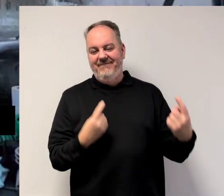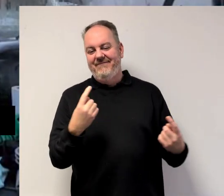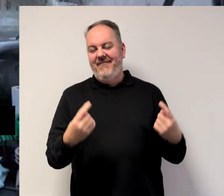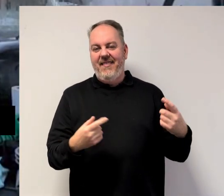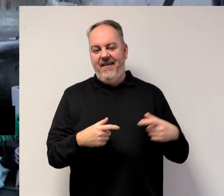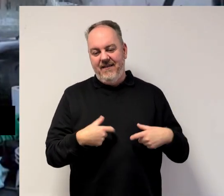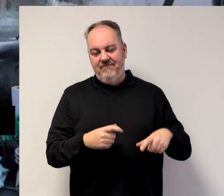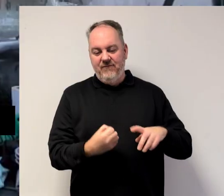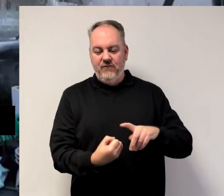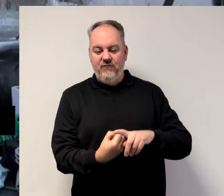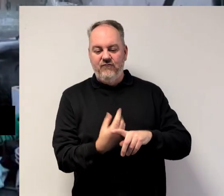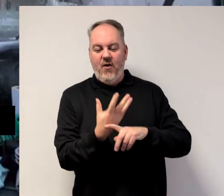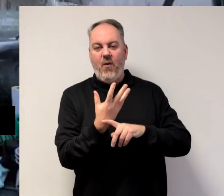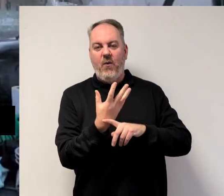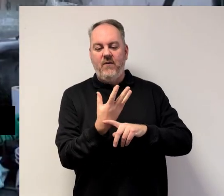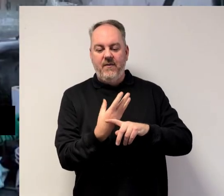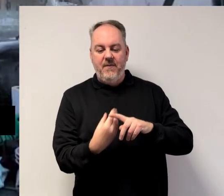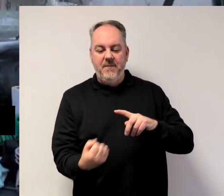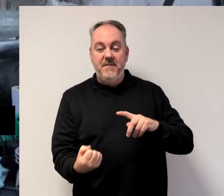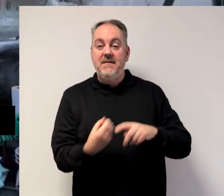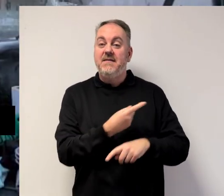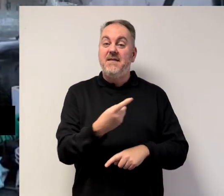like it dry anyway. So